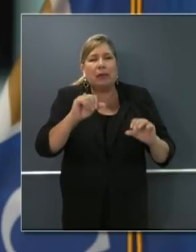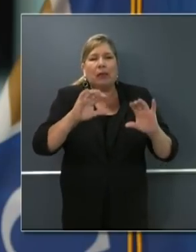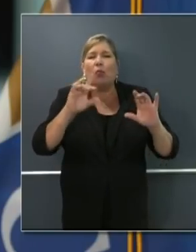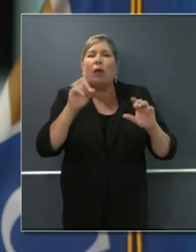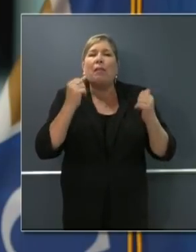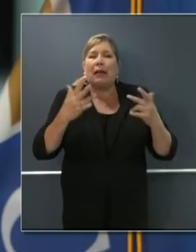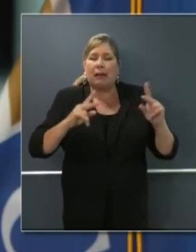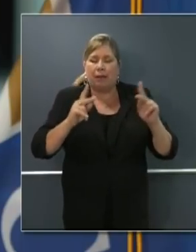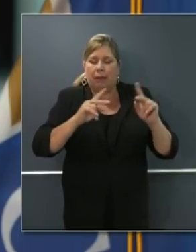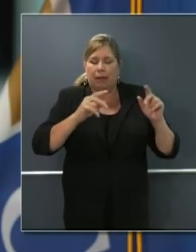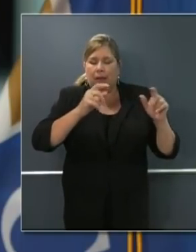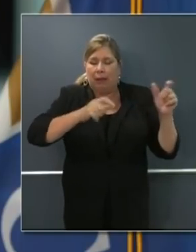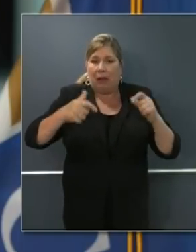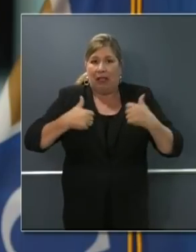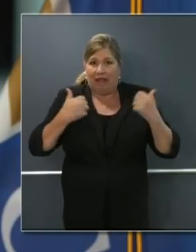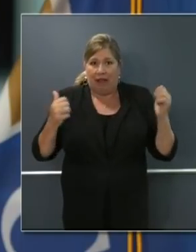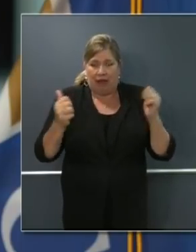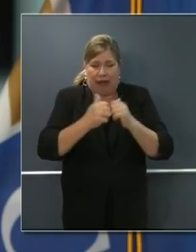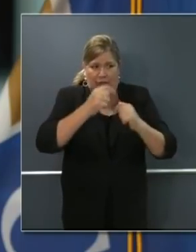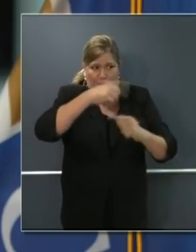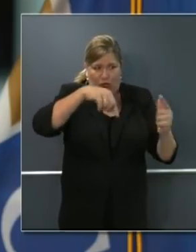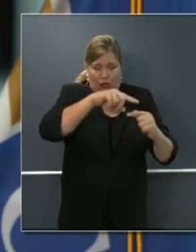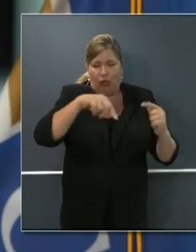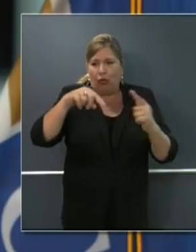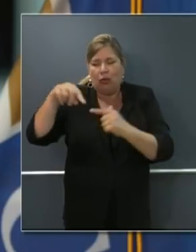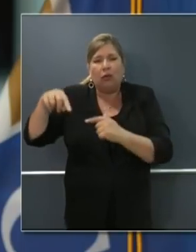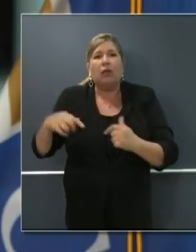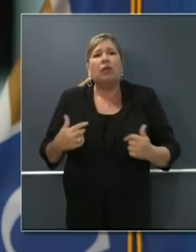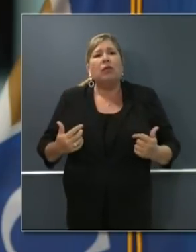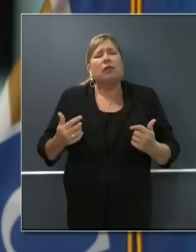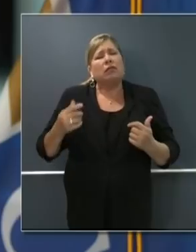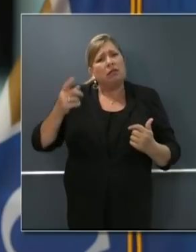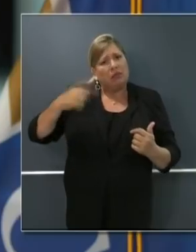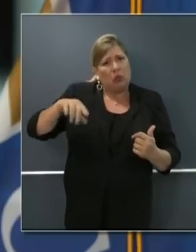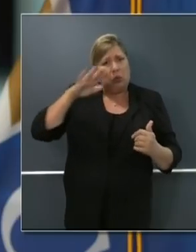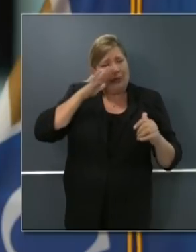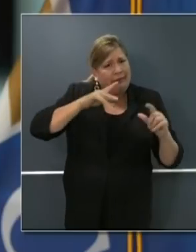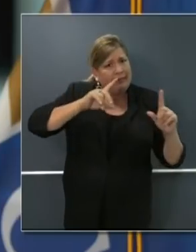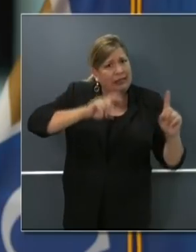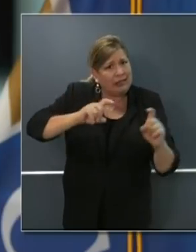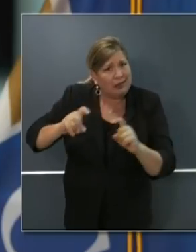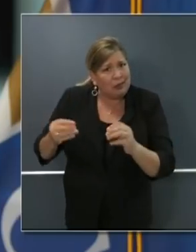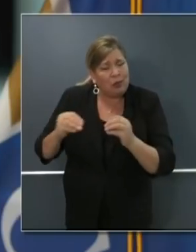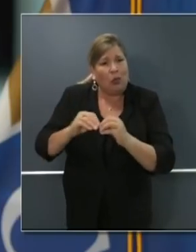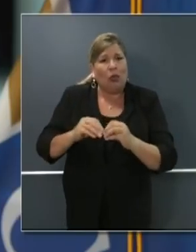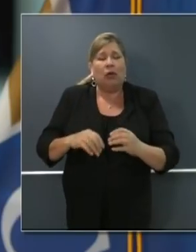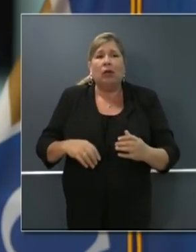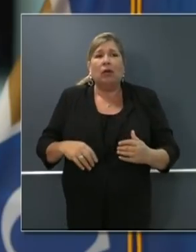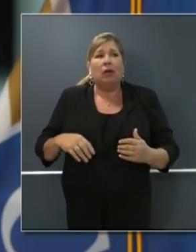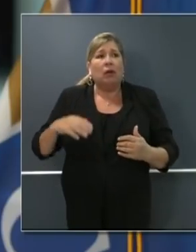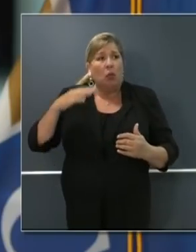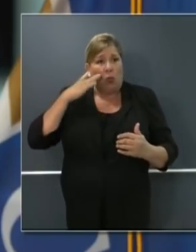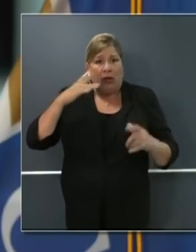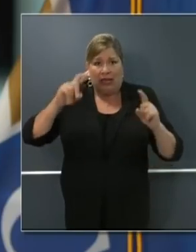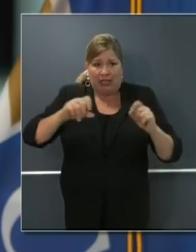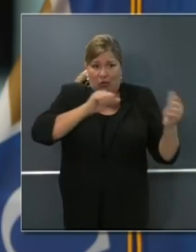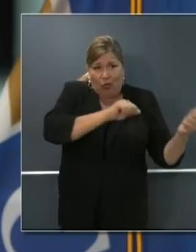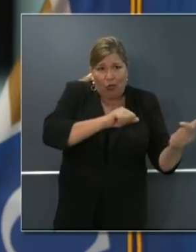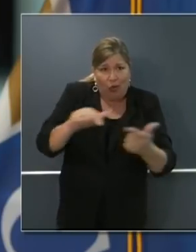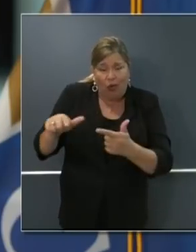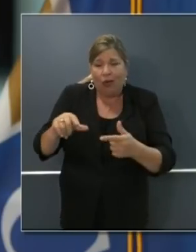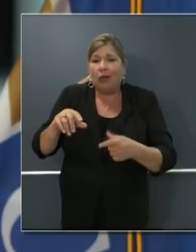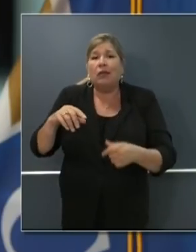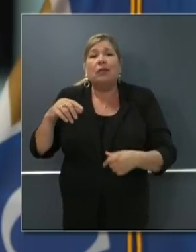no symptoms. Do you support and do you have plans to implement universal testing in our